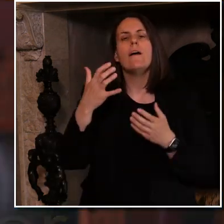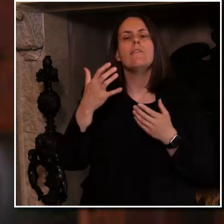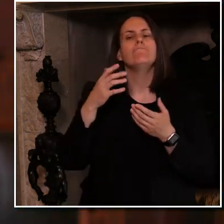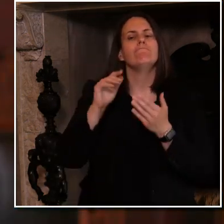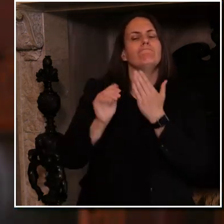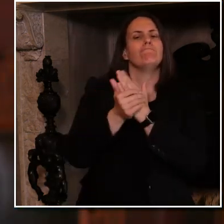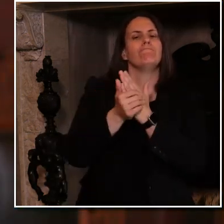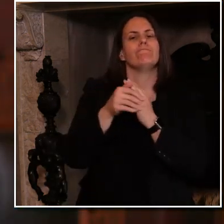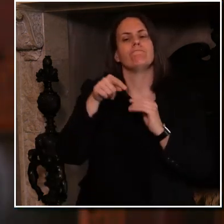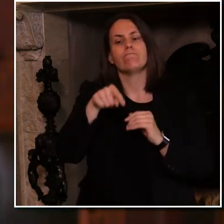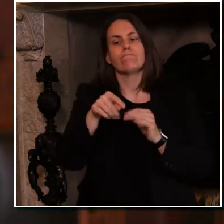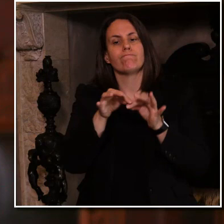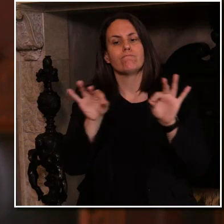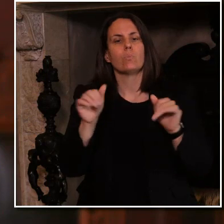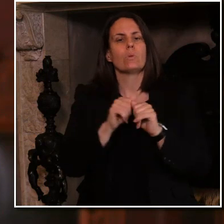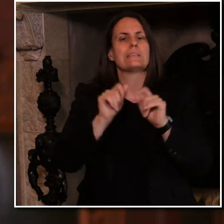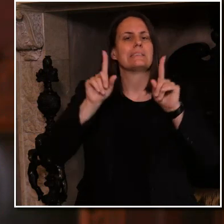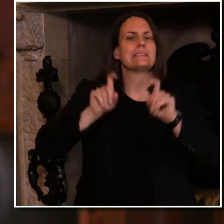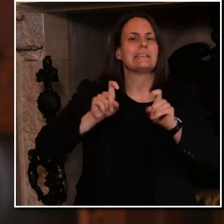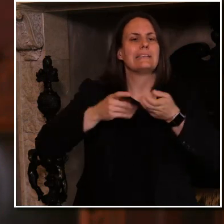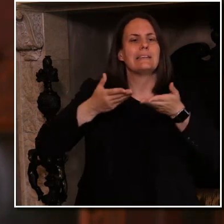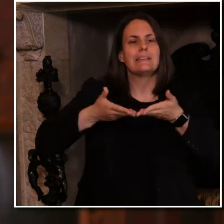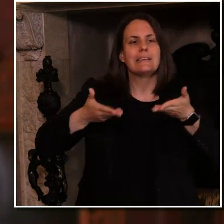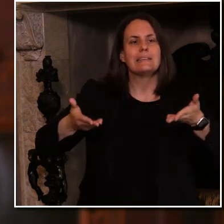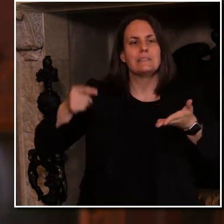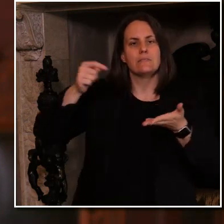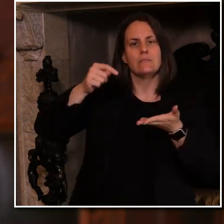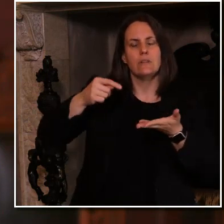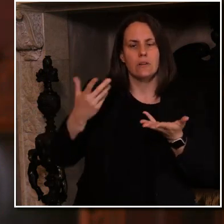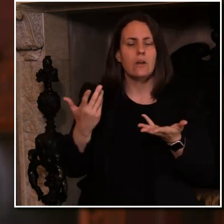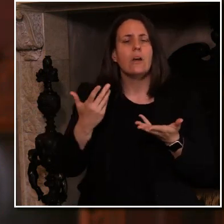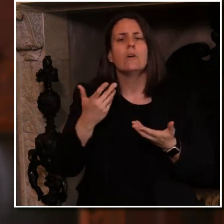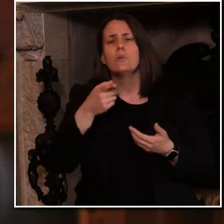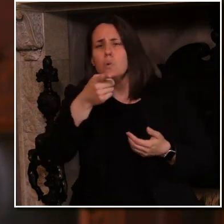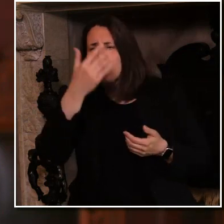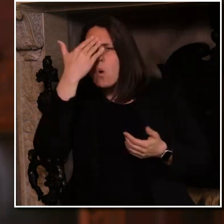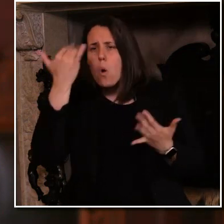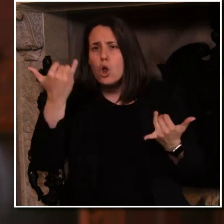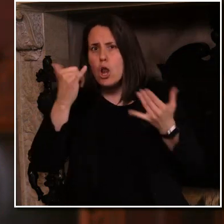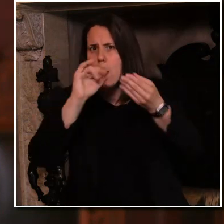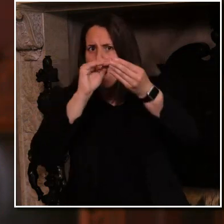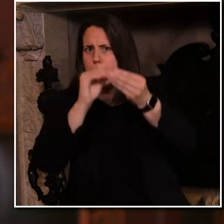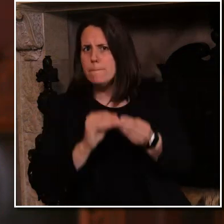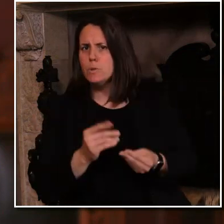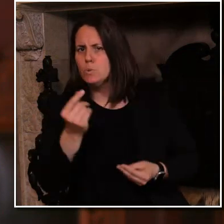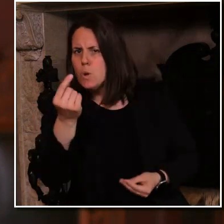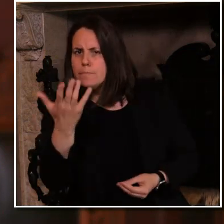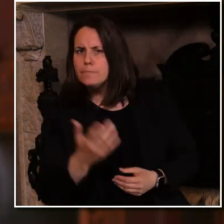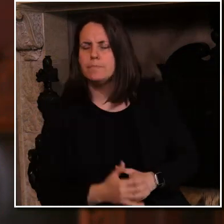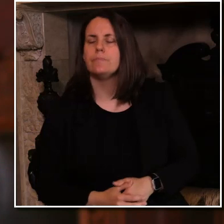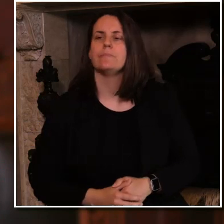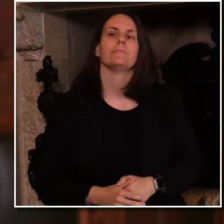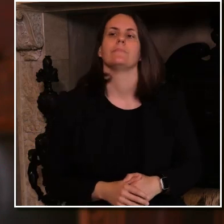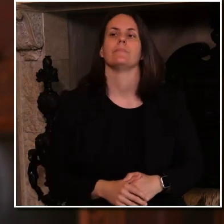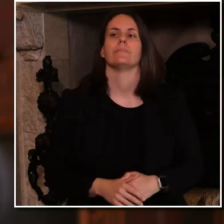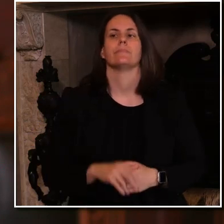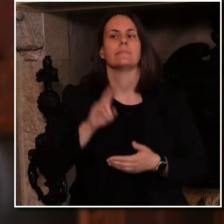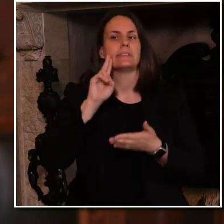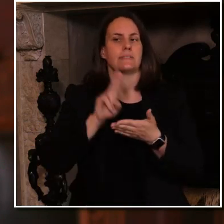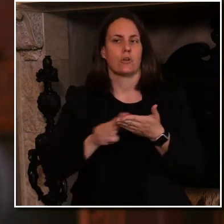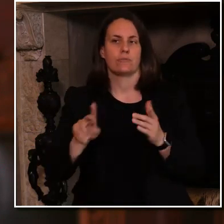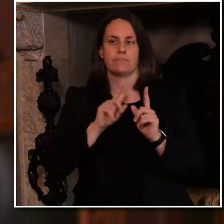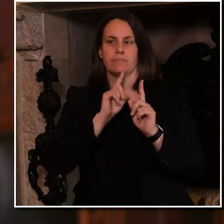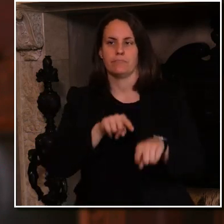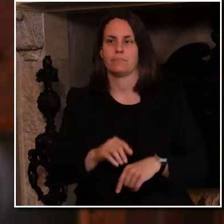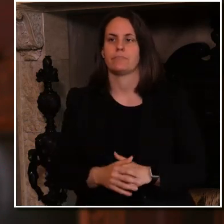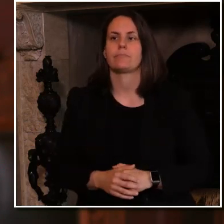So we, in setting our 85,000 goal, we did a number of things to help make sure